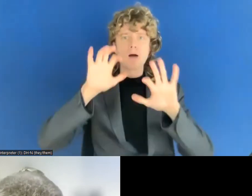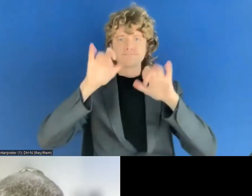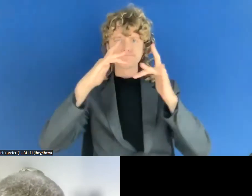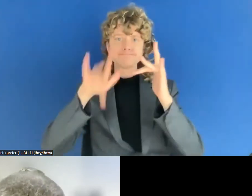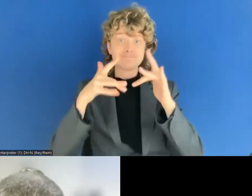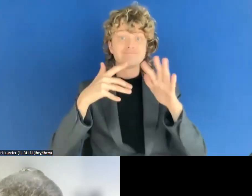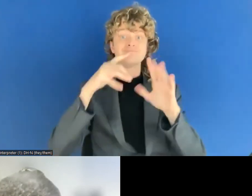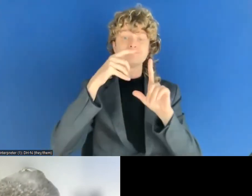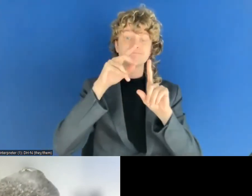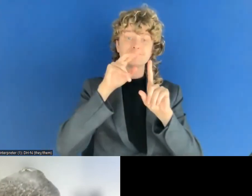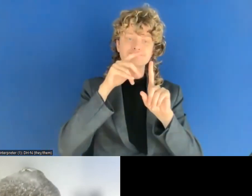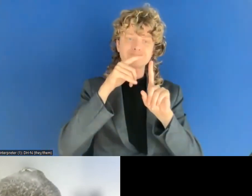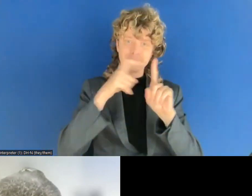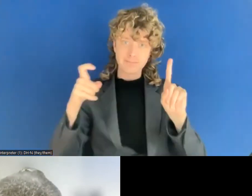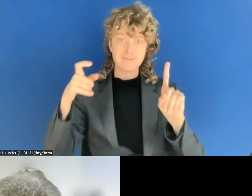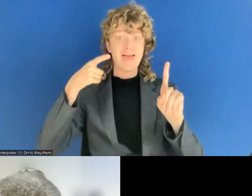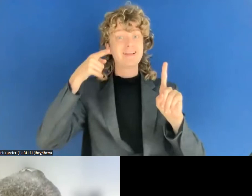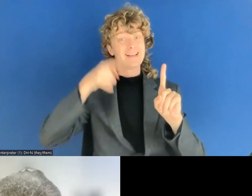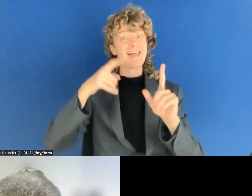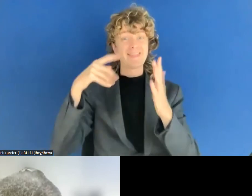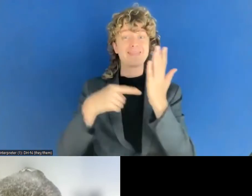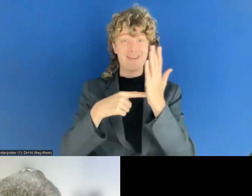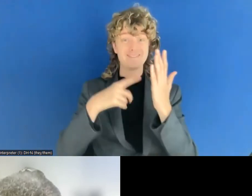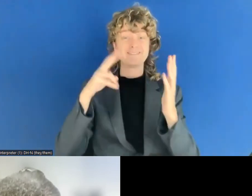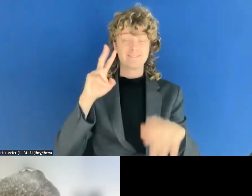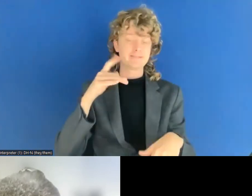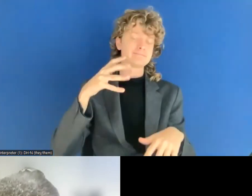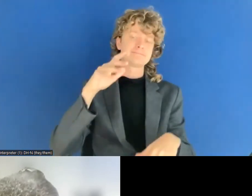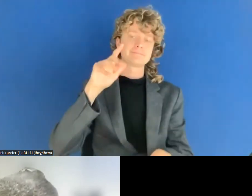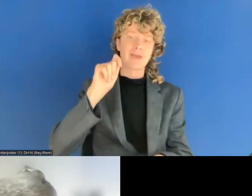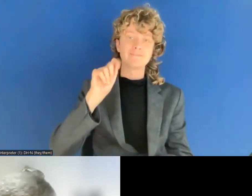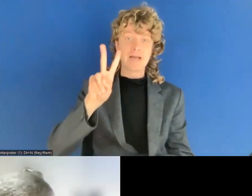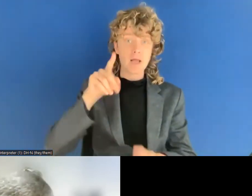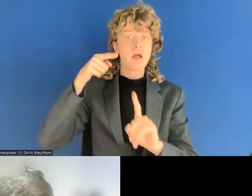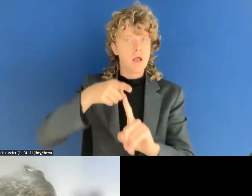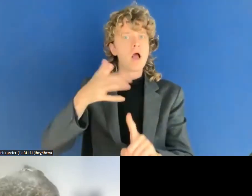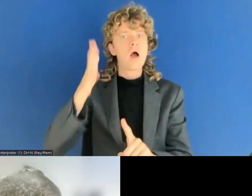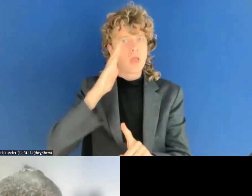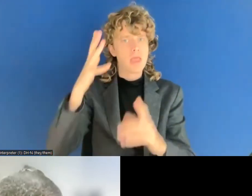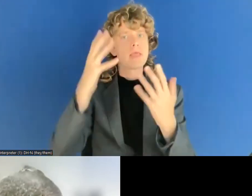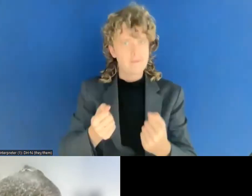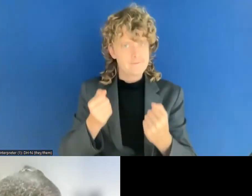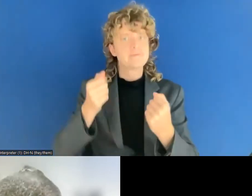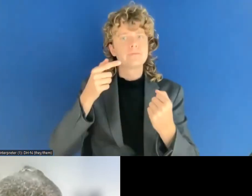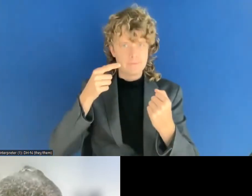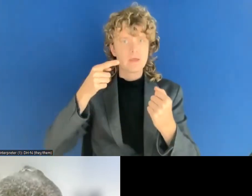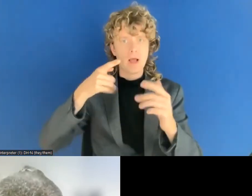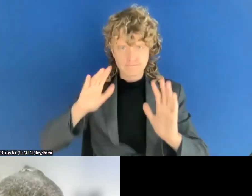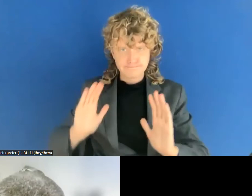are proposing something for the joint working group. So we'll see what happens, but